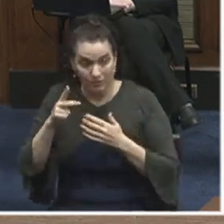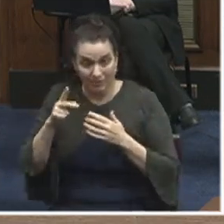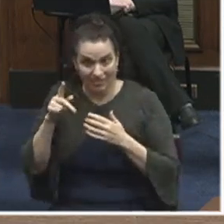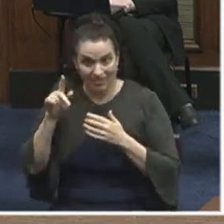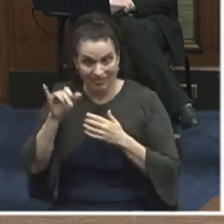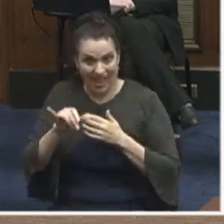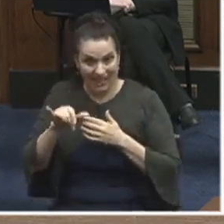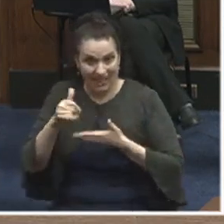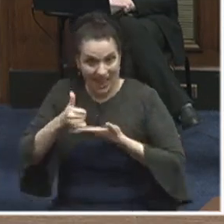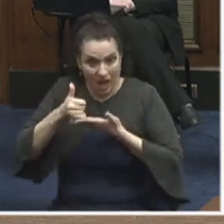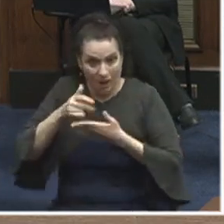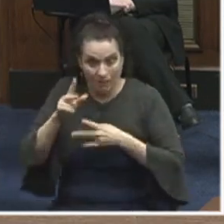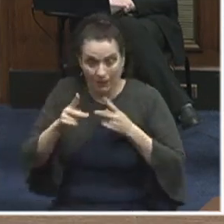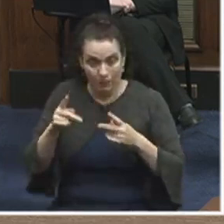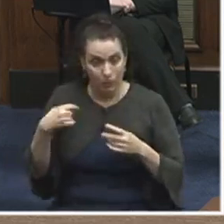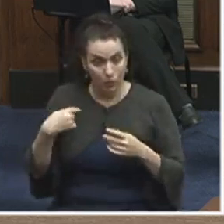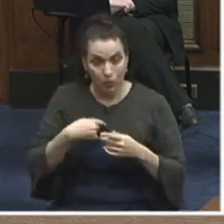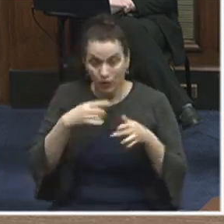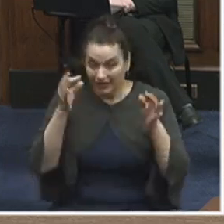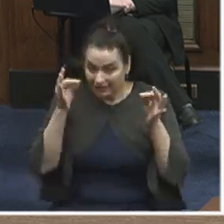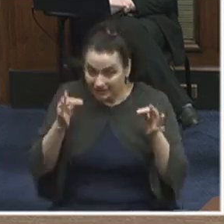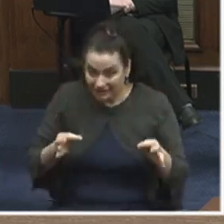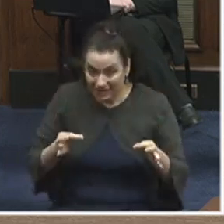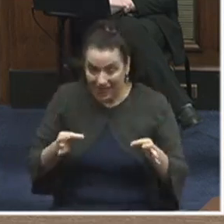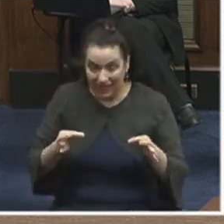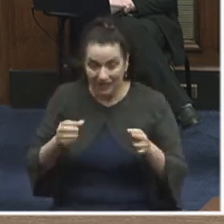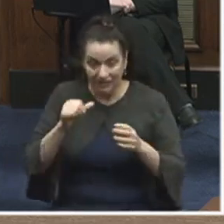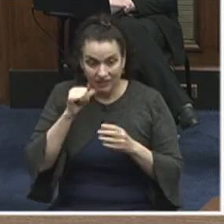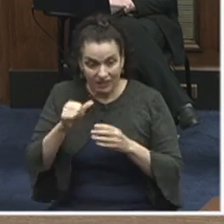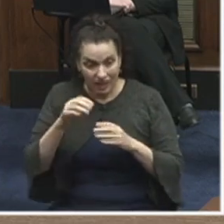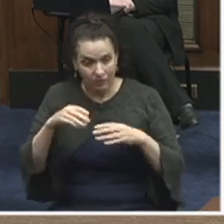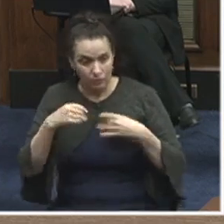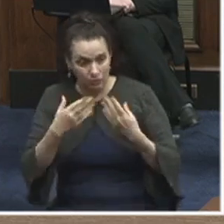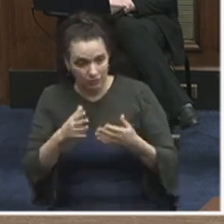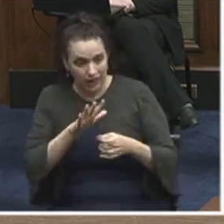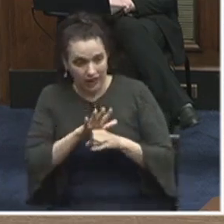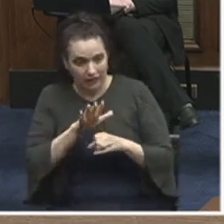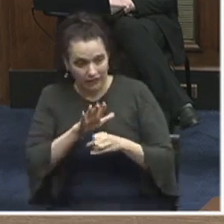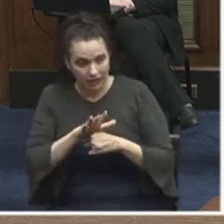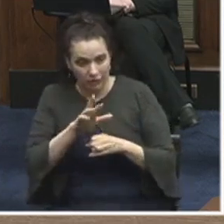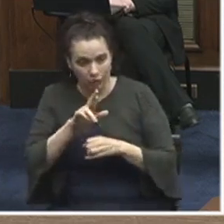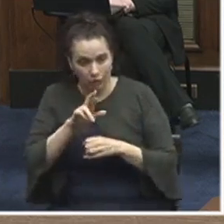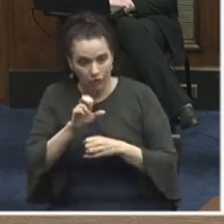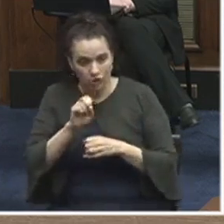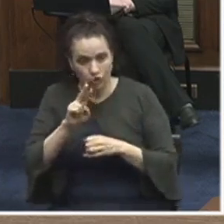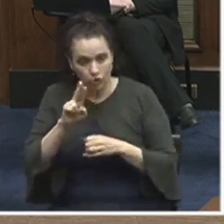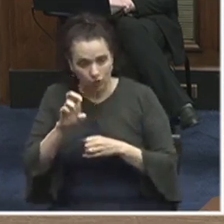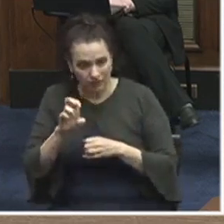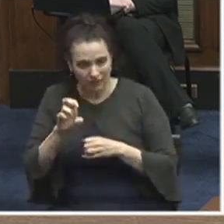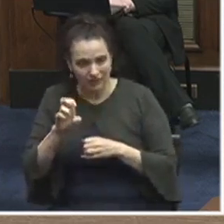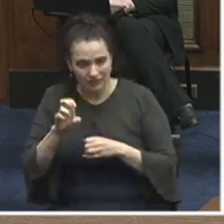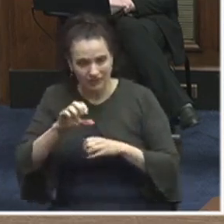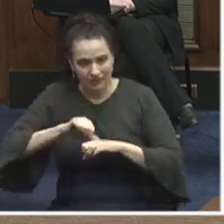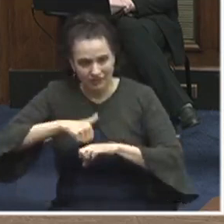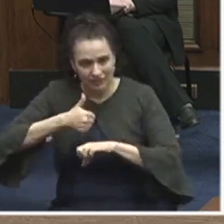have, it's because we're choosing not to put the pieces and the resources in place to achieve it.